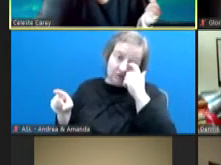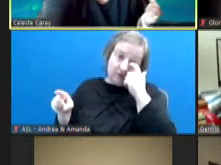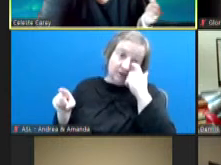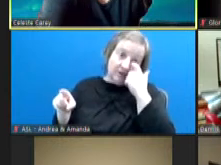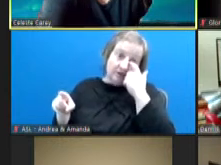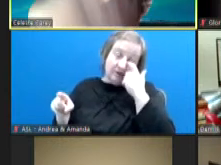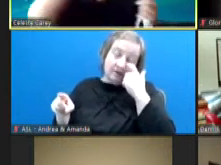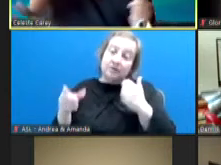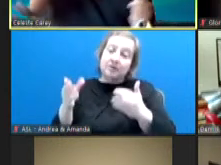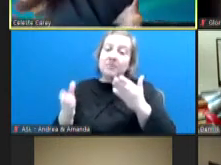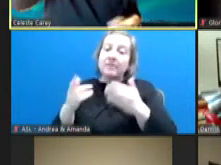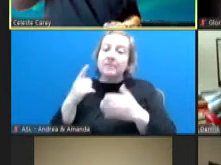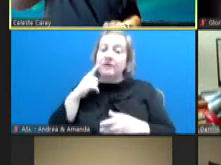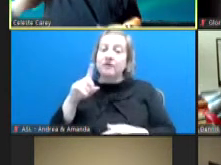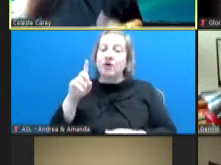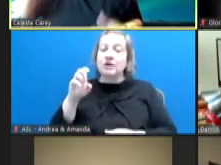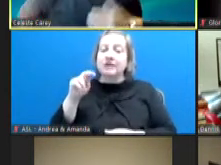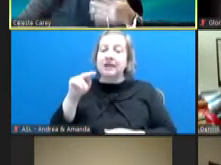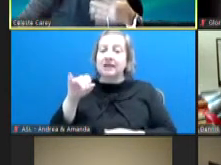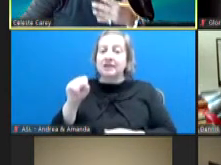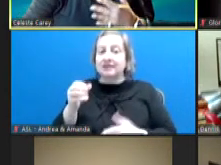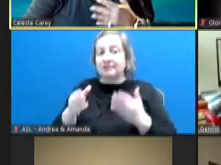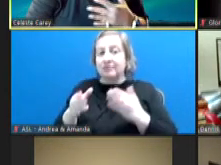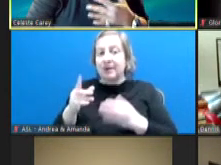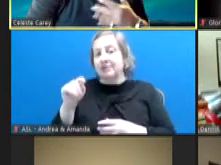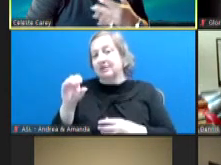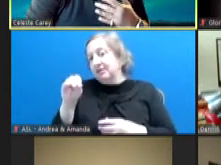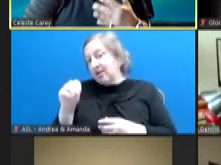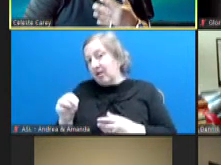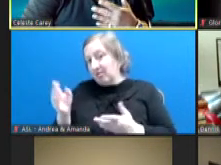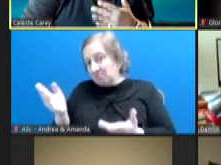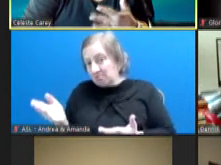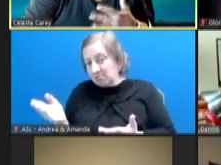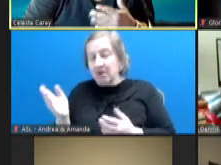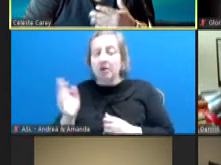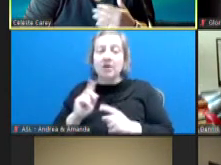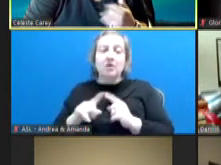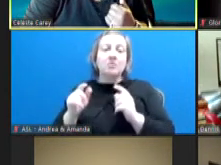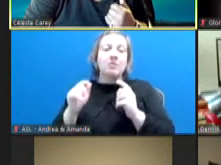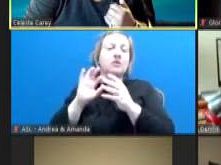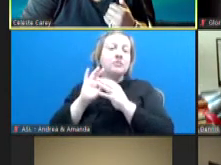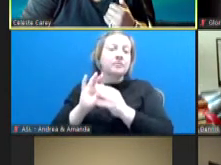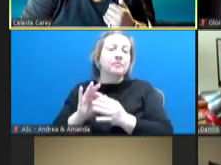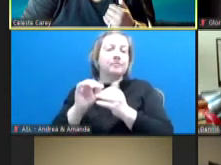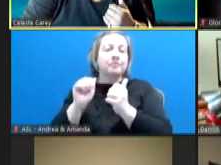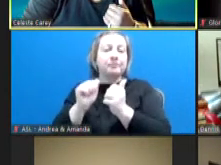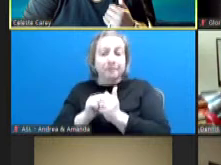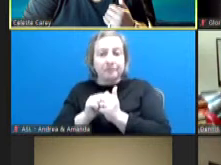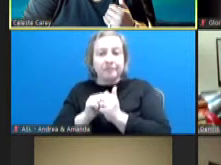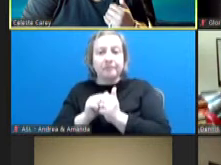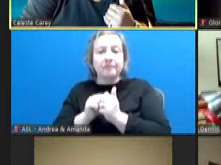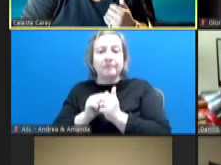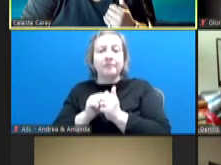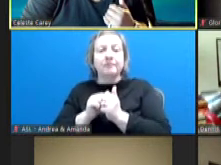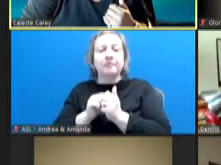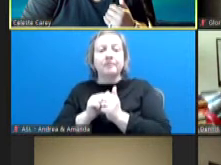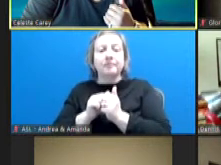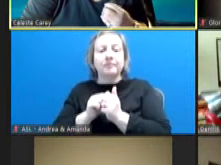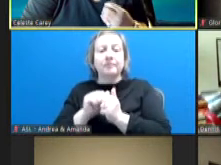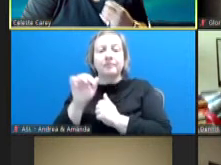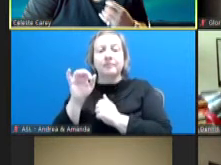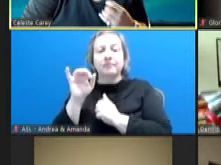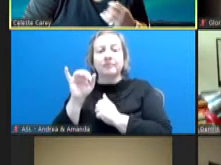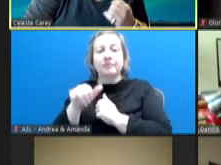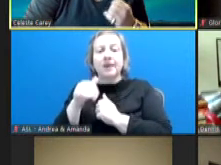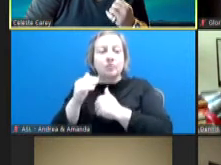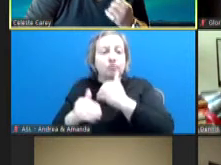this might be for Dennis, maybe Tom, but with regard to the